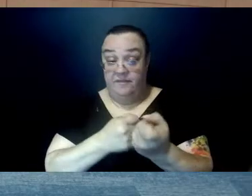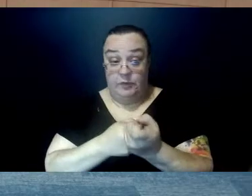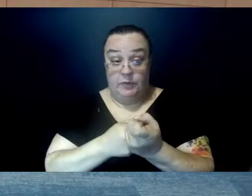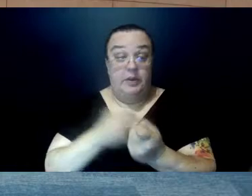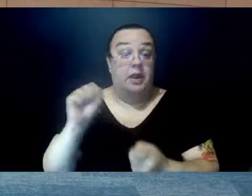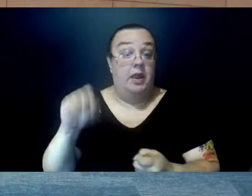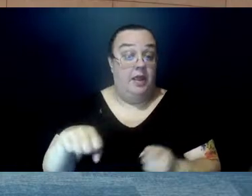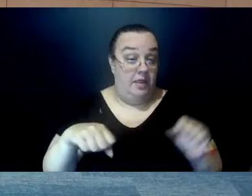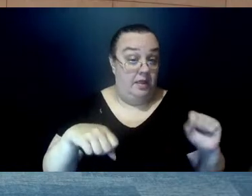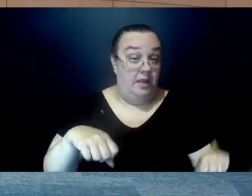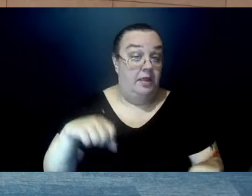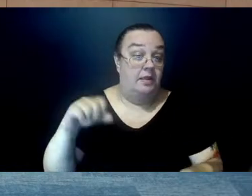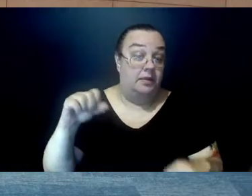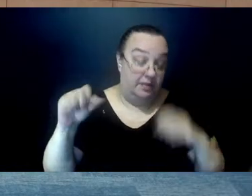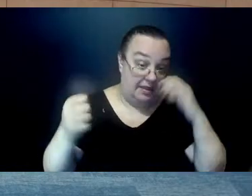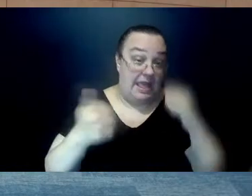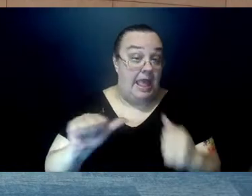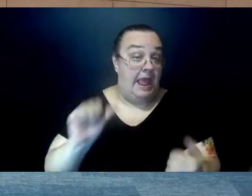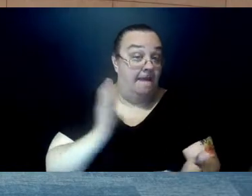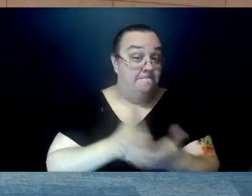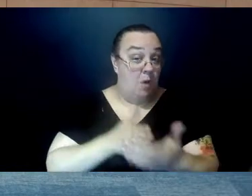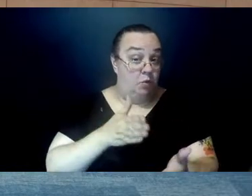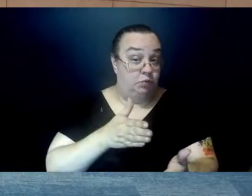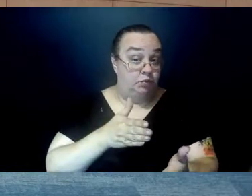Aye. Aye. Any opposed?